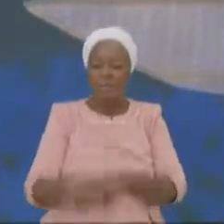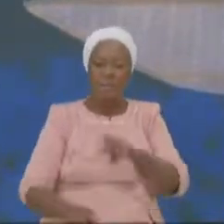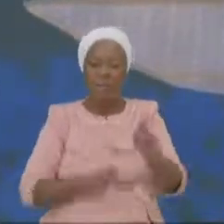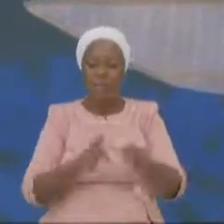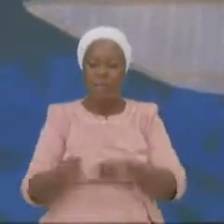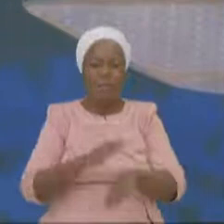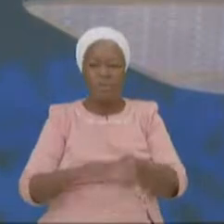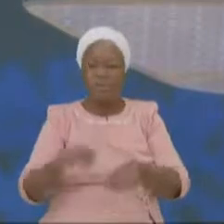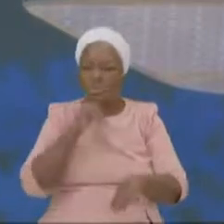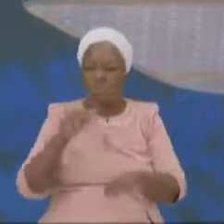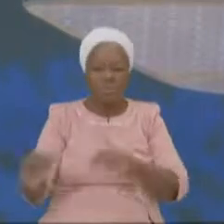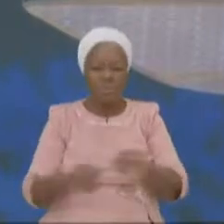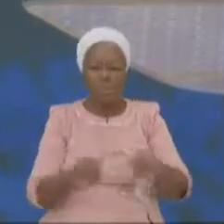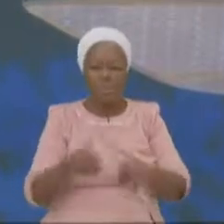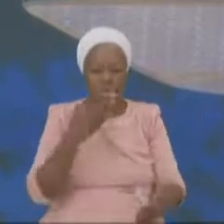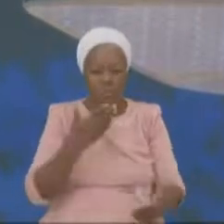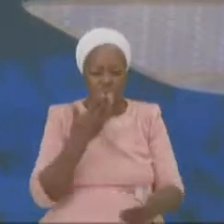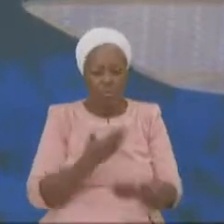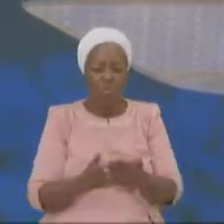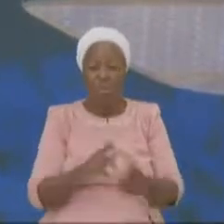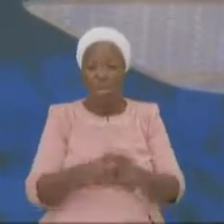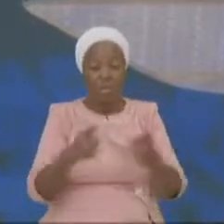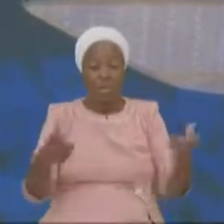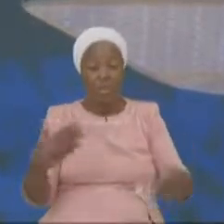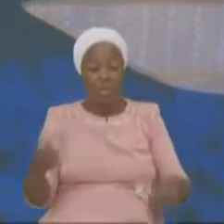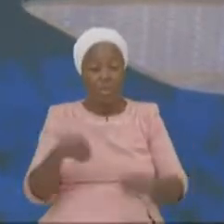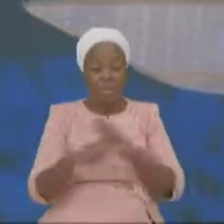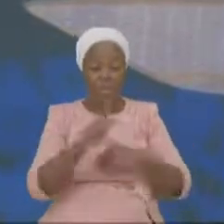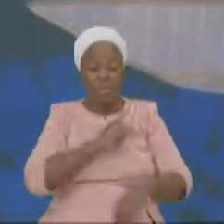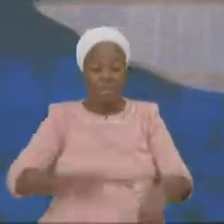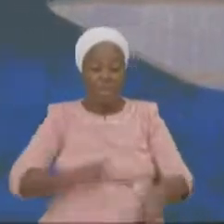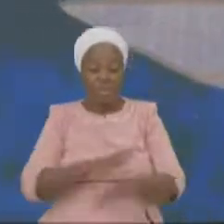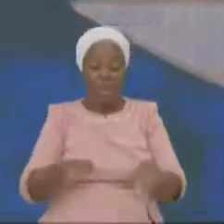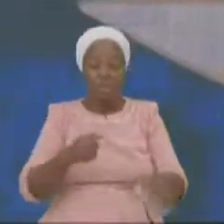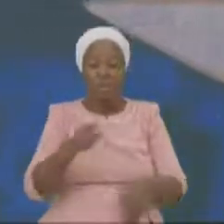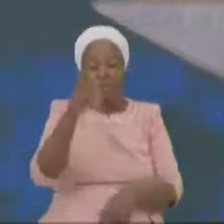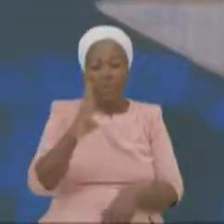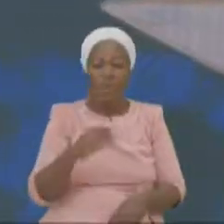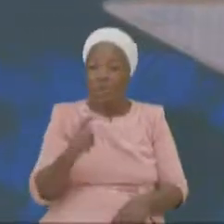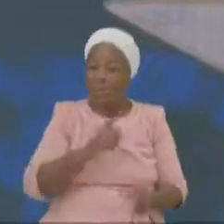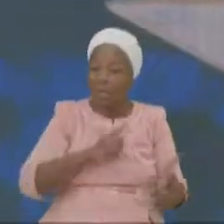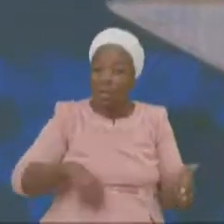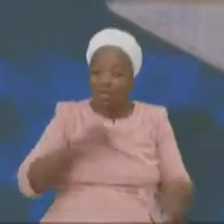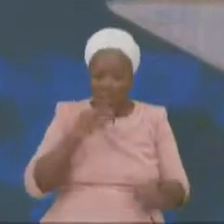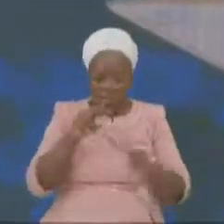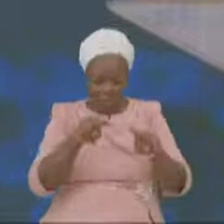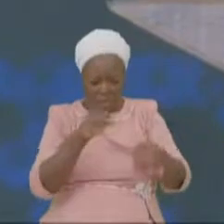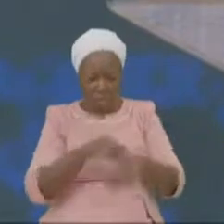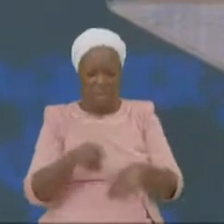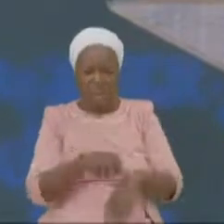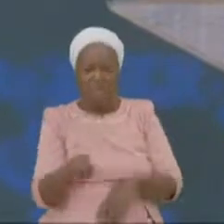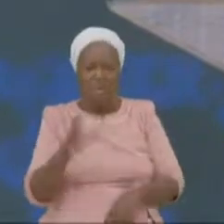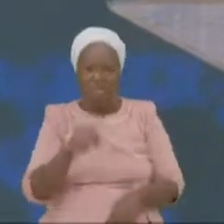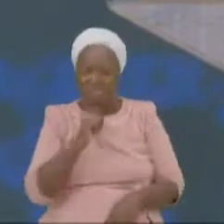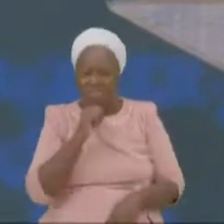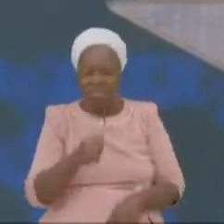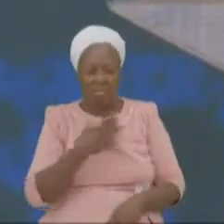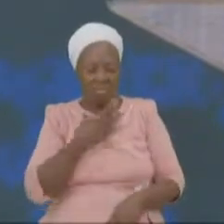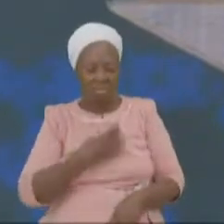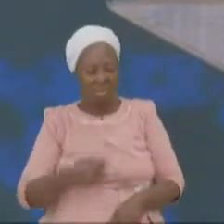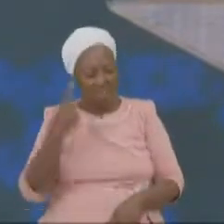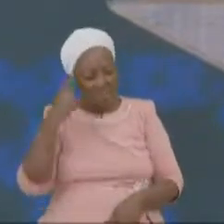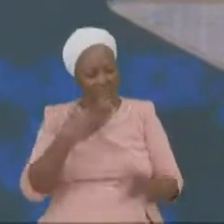great things in the kingdom of God. The Lord is looking at them. They're not hungry for